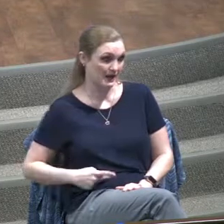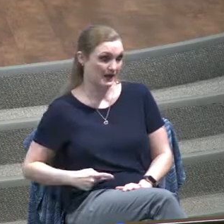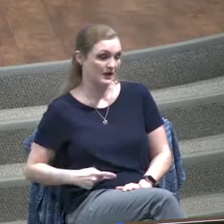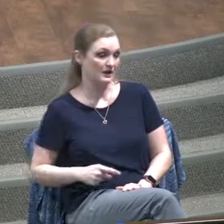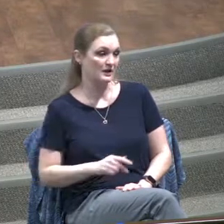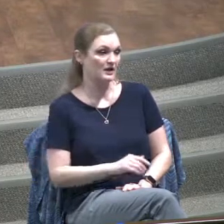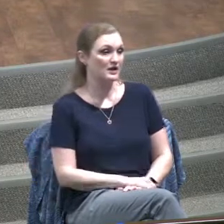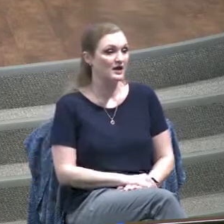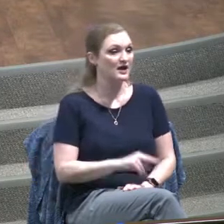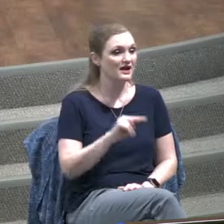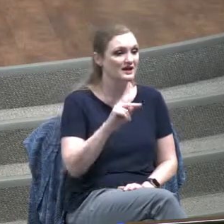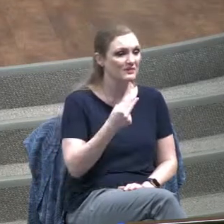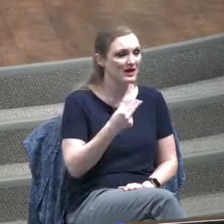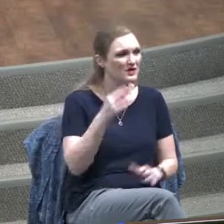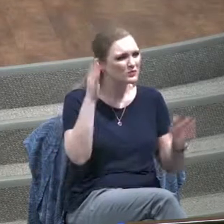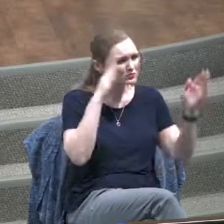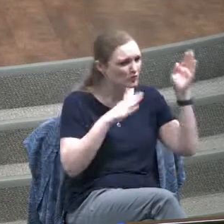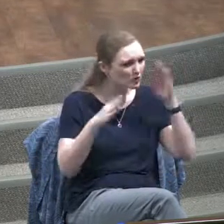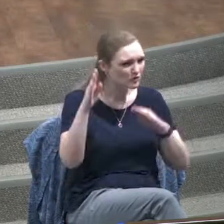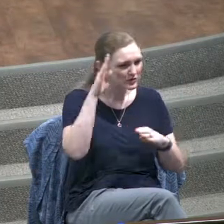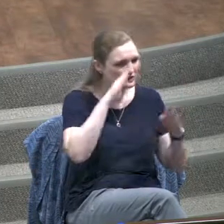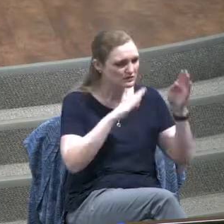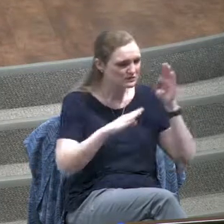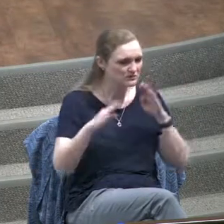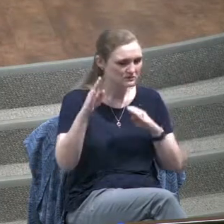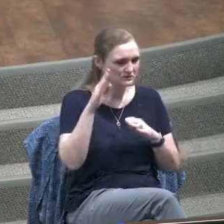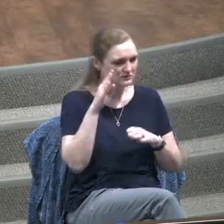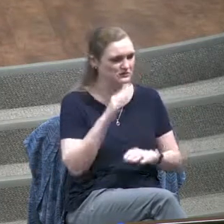He was concerned.